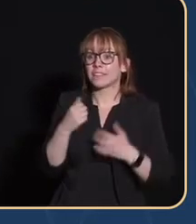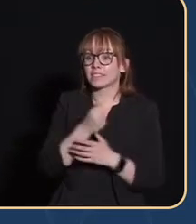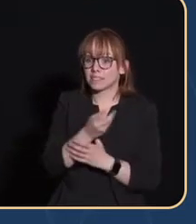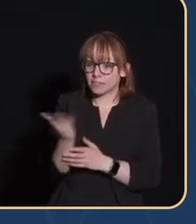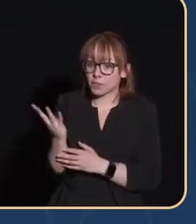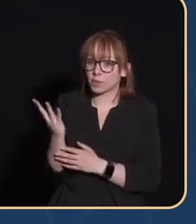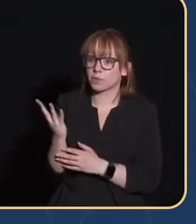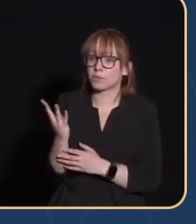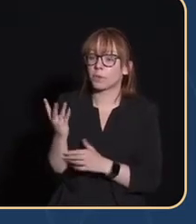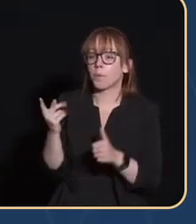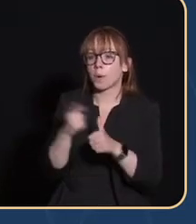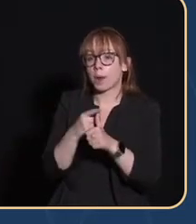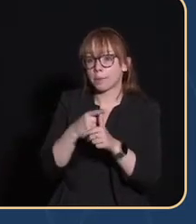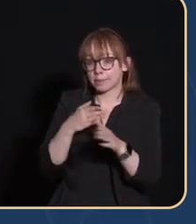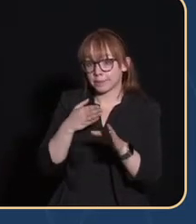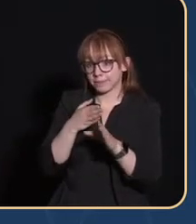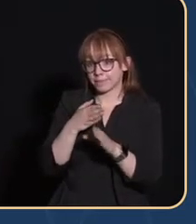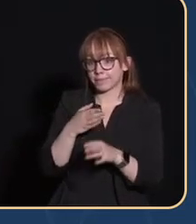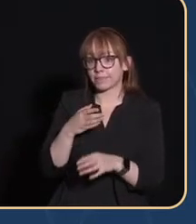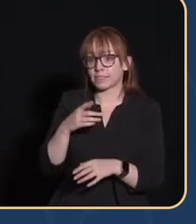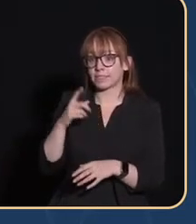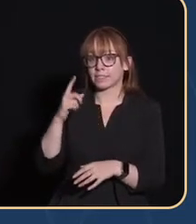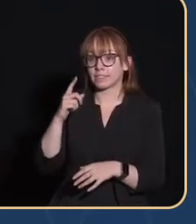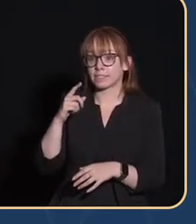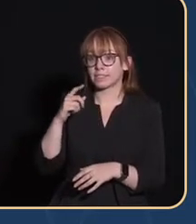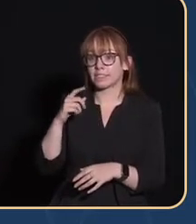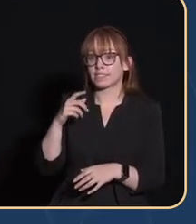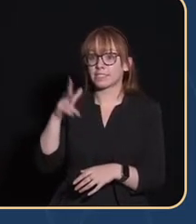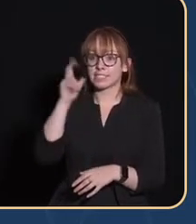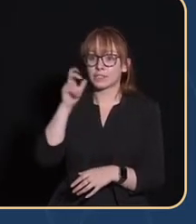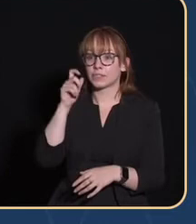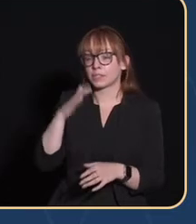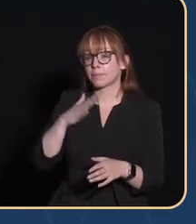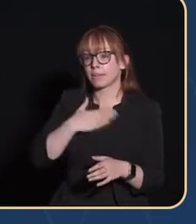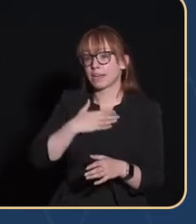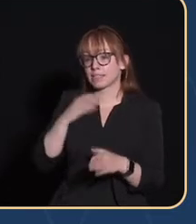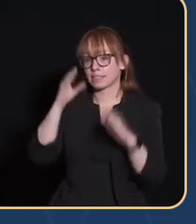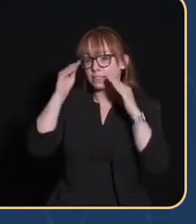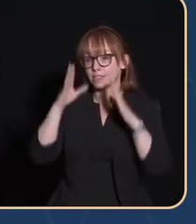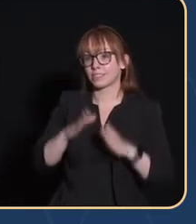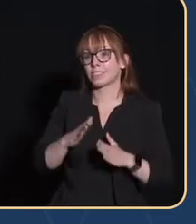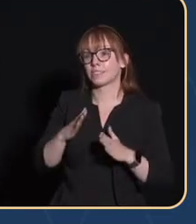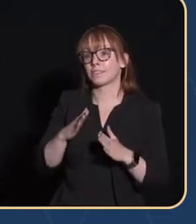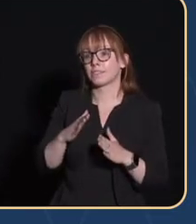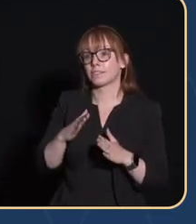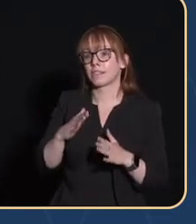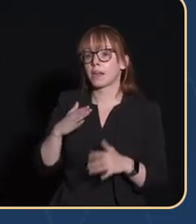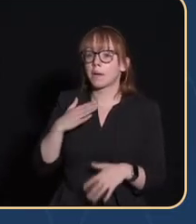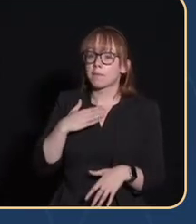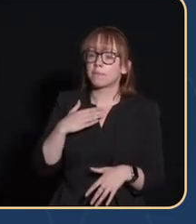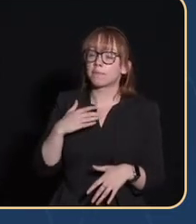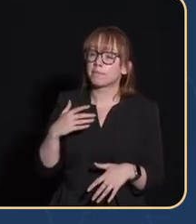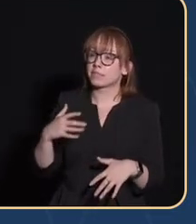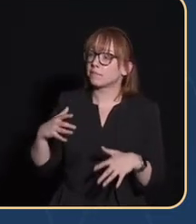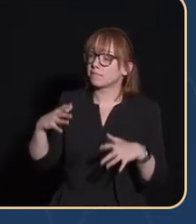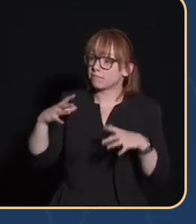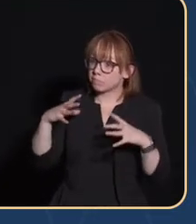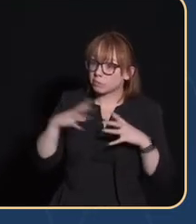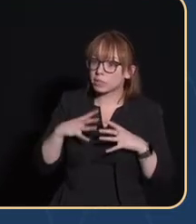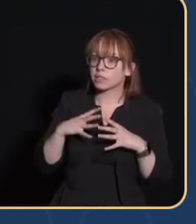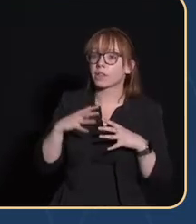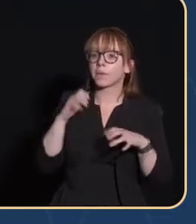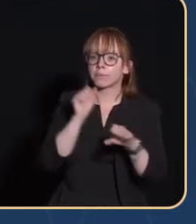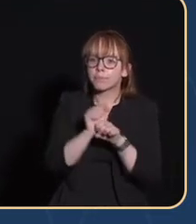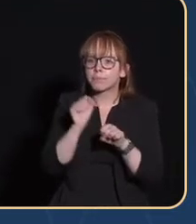several, and one of my main ones was hearing my professors. Throughout my break, I took time to work on my